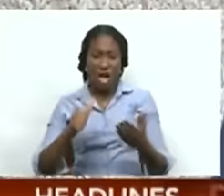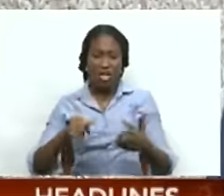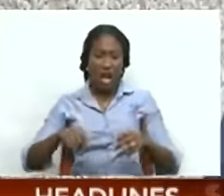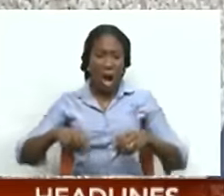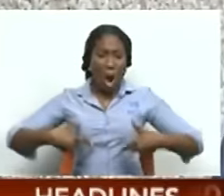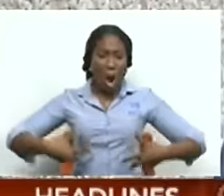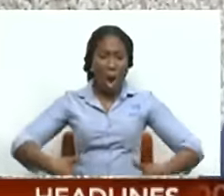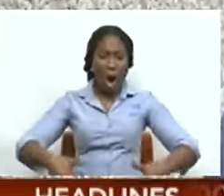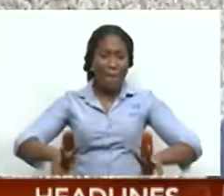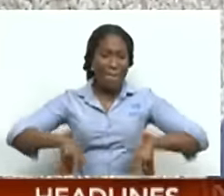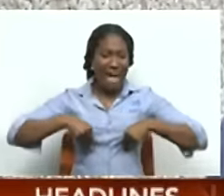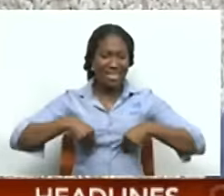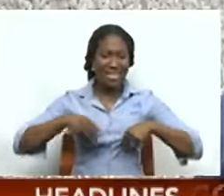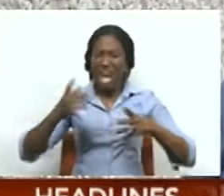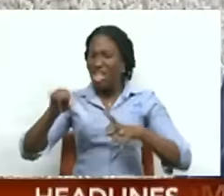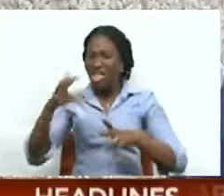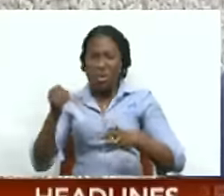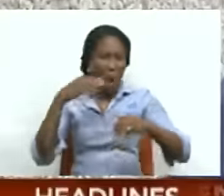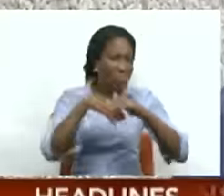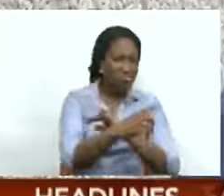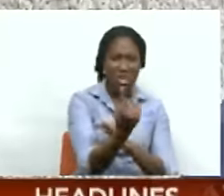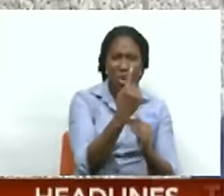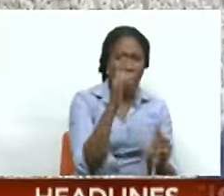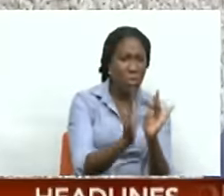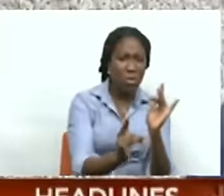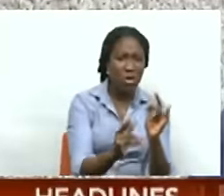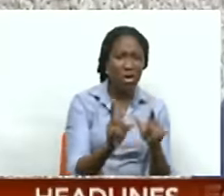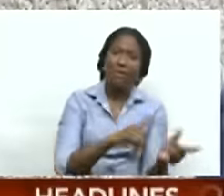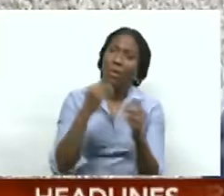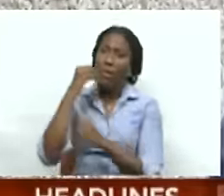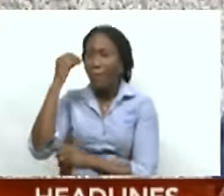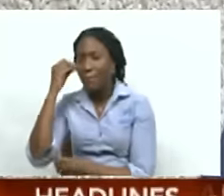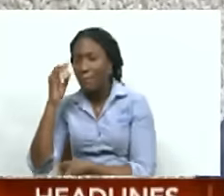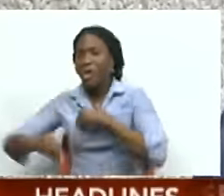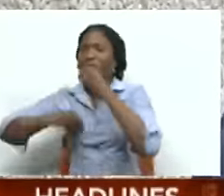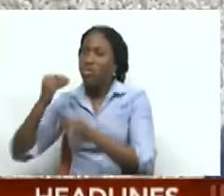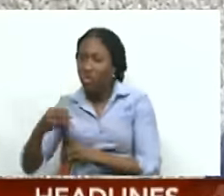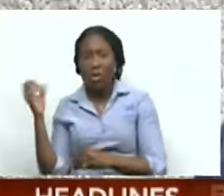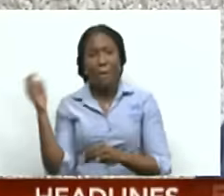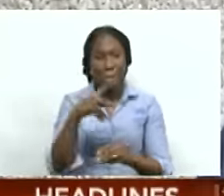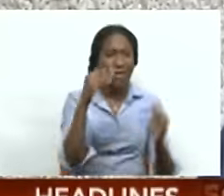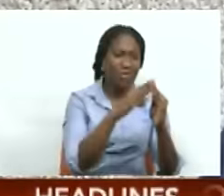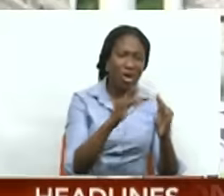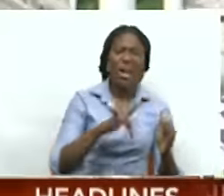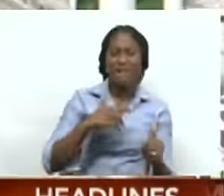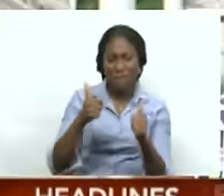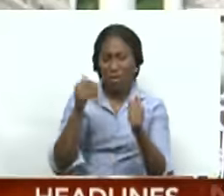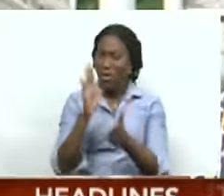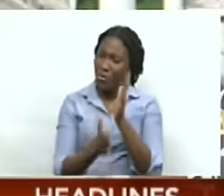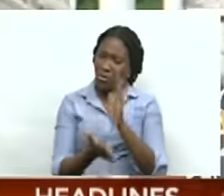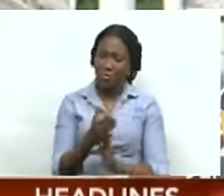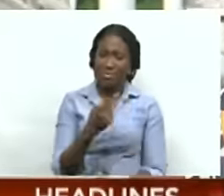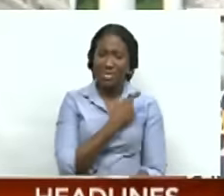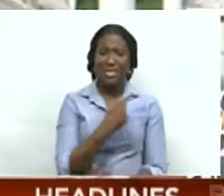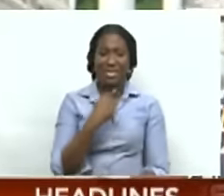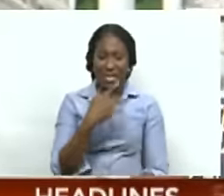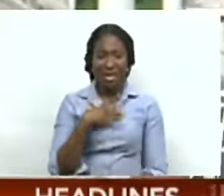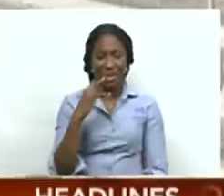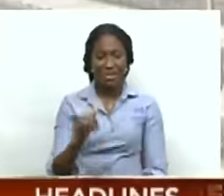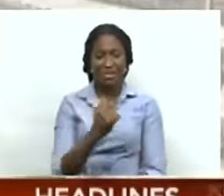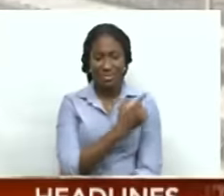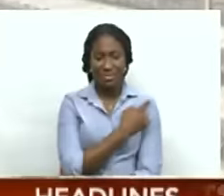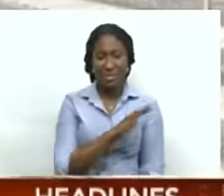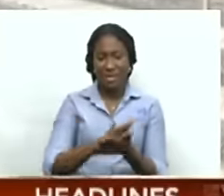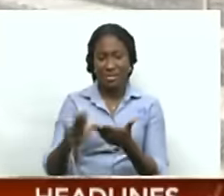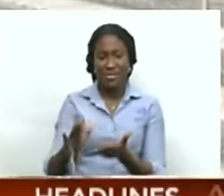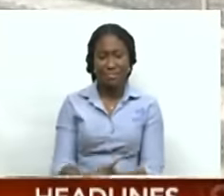town, now you have to go home and get clothes and come back into town. So I feel good about it. I like how they bring it on. Real nice. The minister said these rules